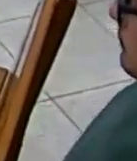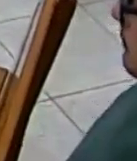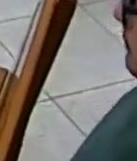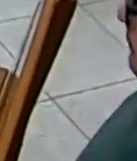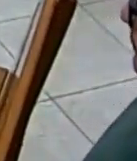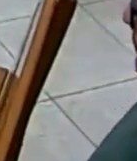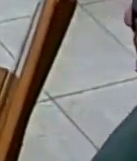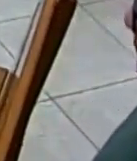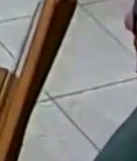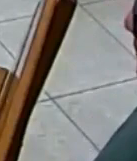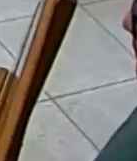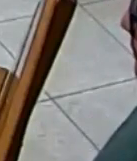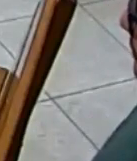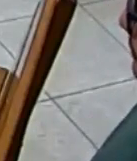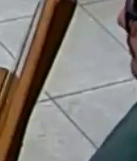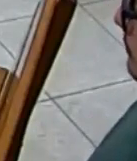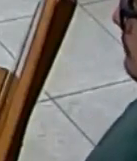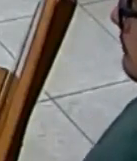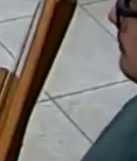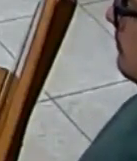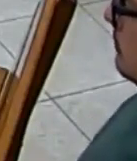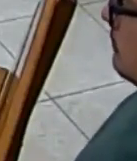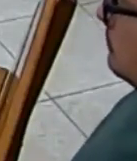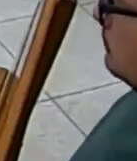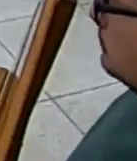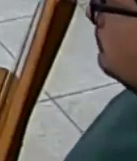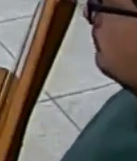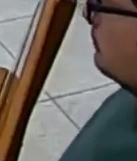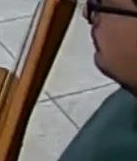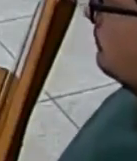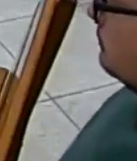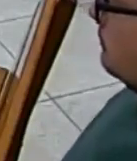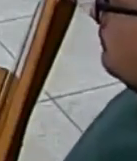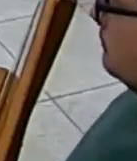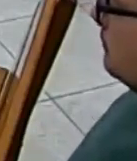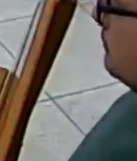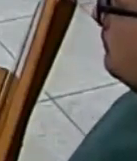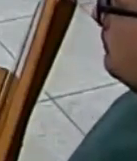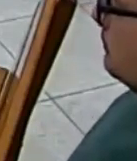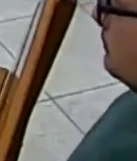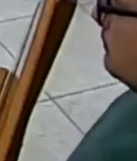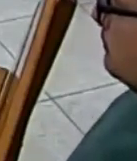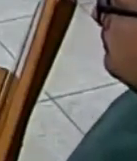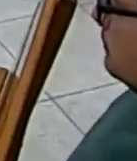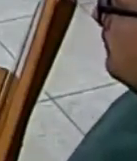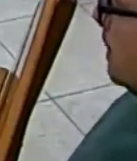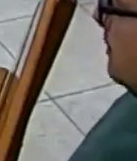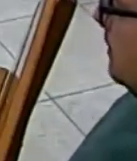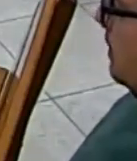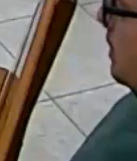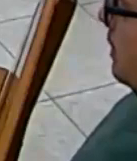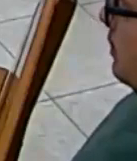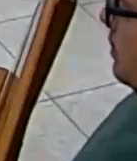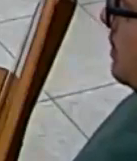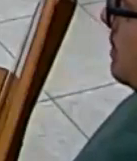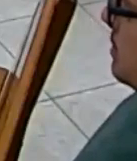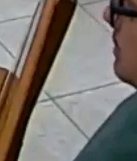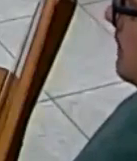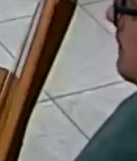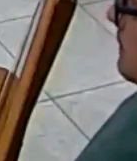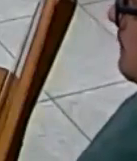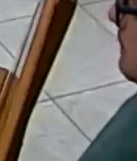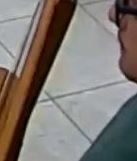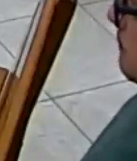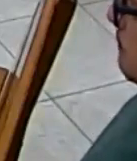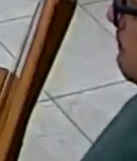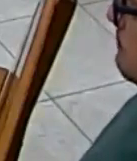abundante. Grace that is in our midst for preparing of our people, Lord. We thank You for Your grace at this